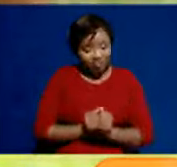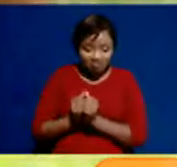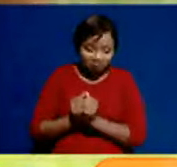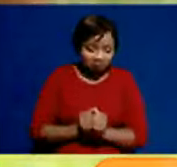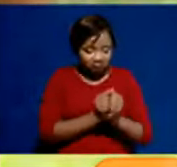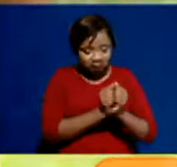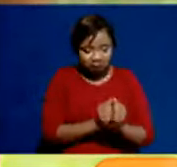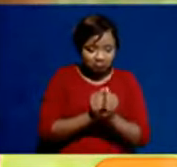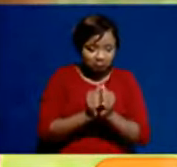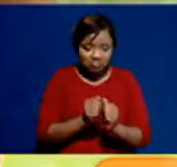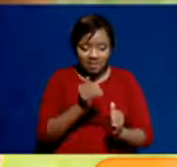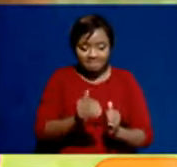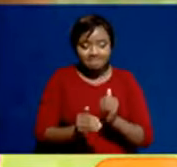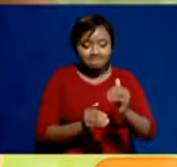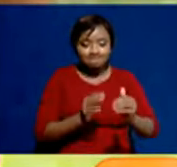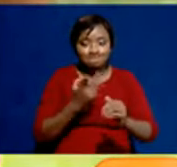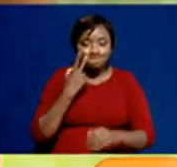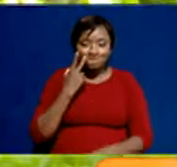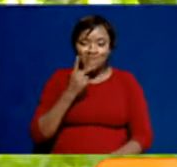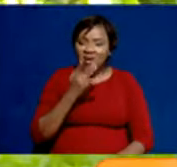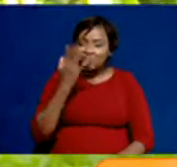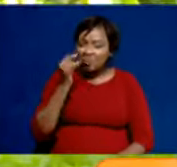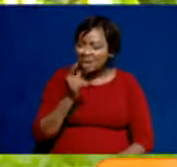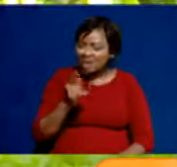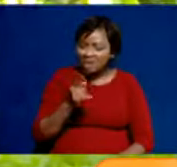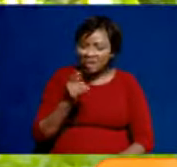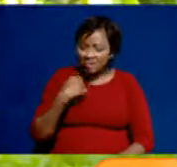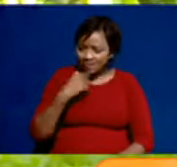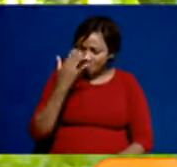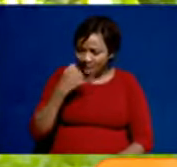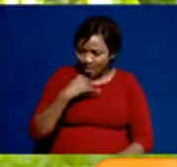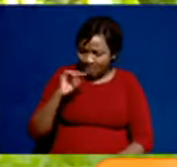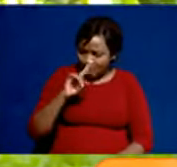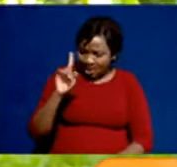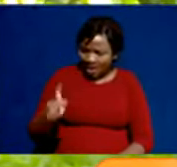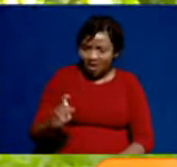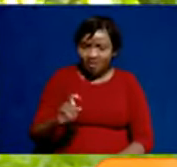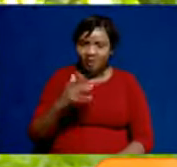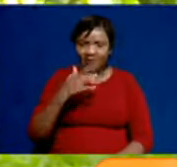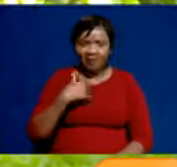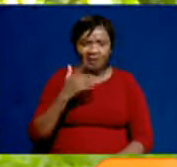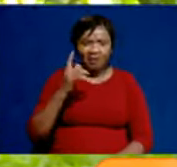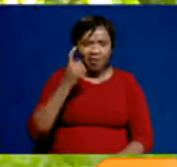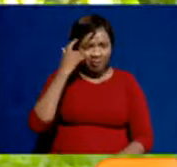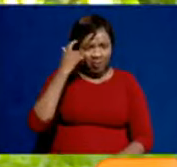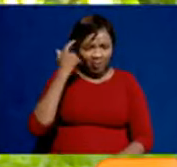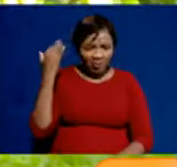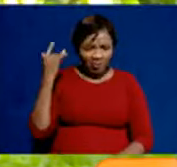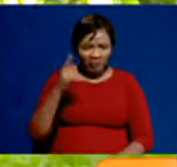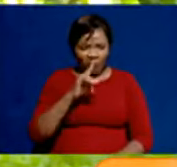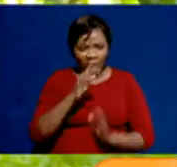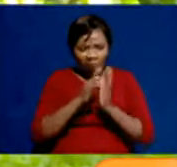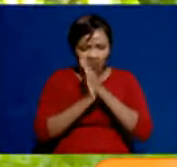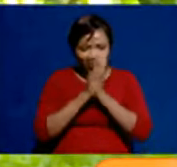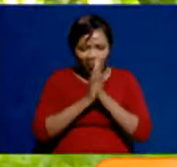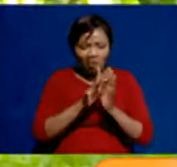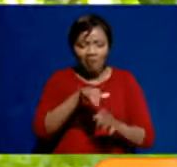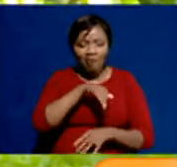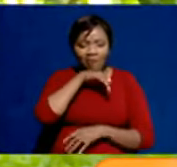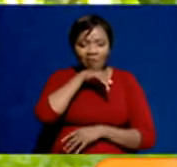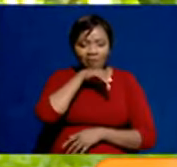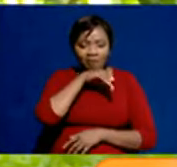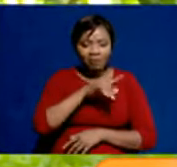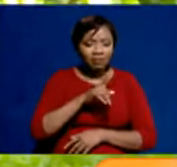together. Yeah. I asked that because there's a story that was going around that your leader, Raila Odinga, had said a few things